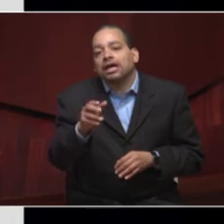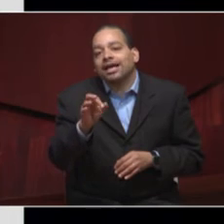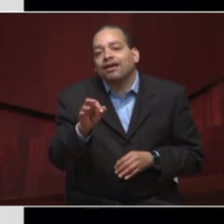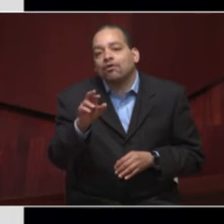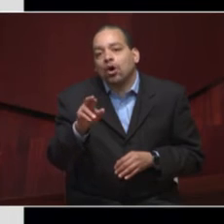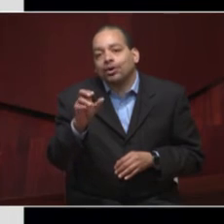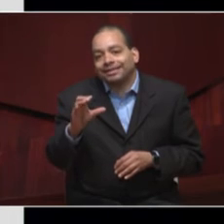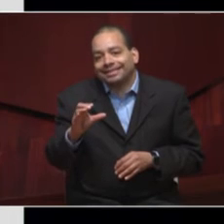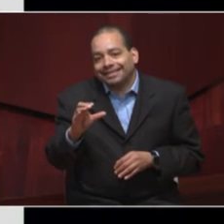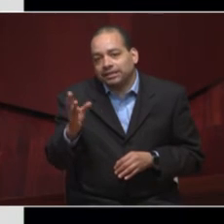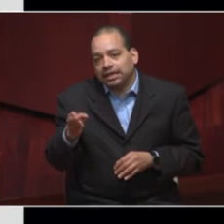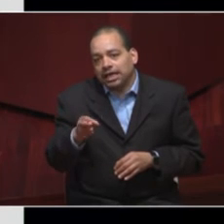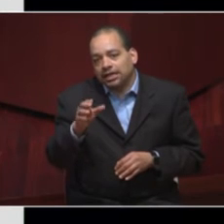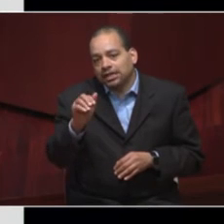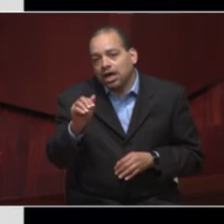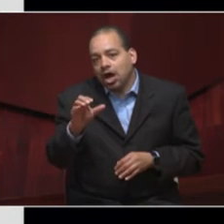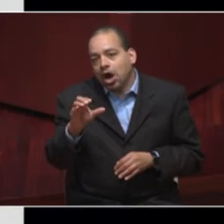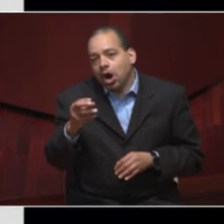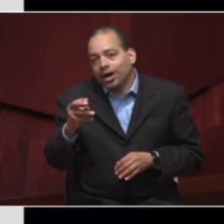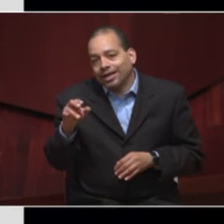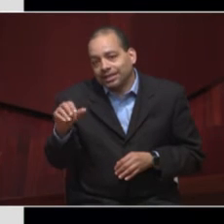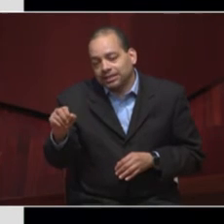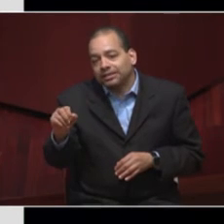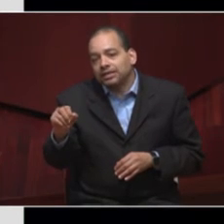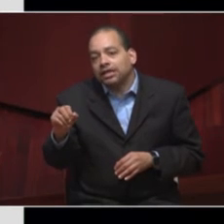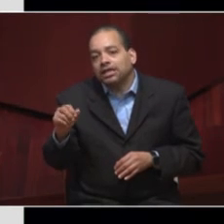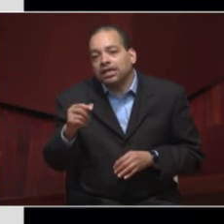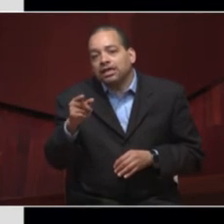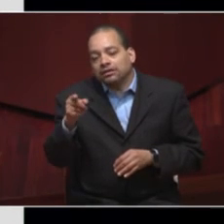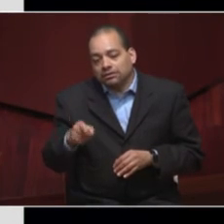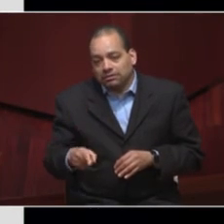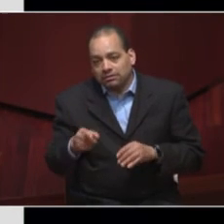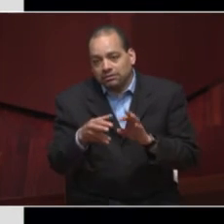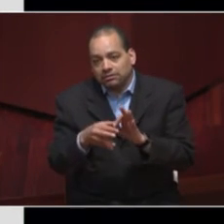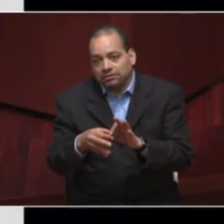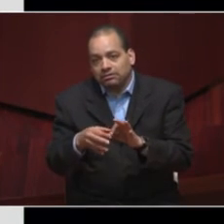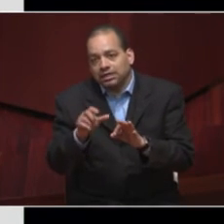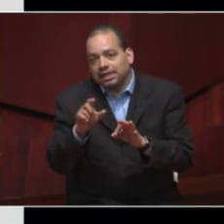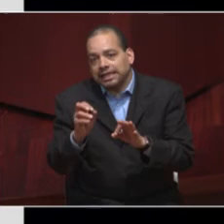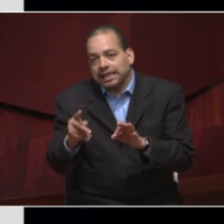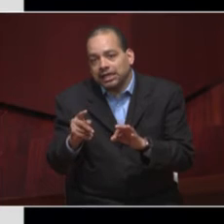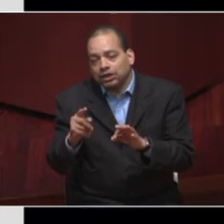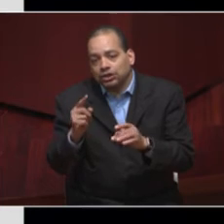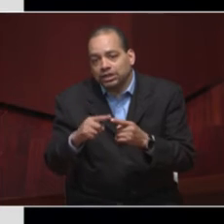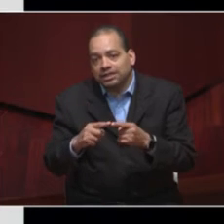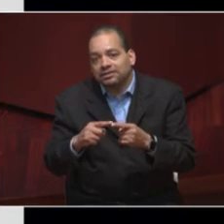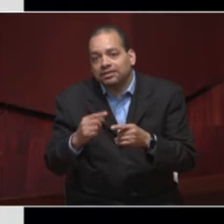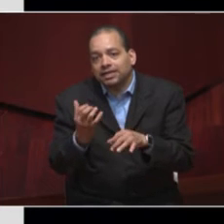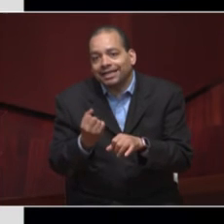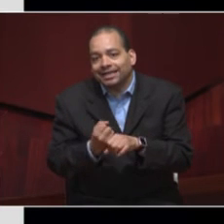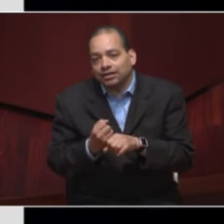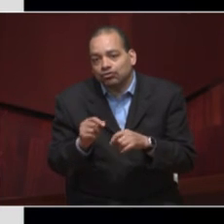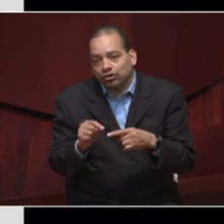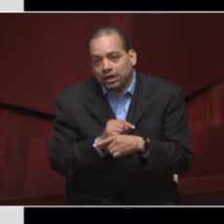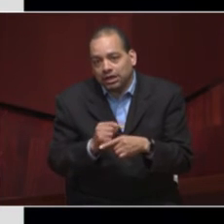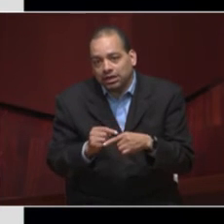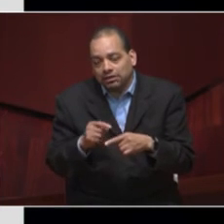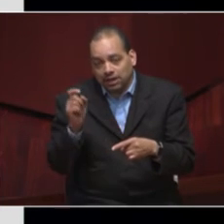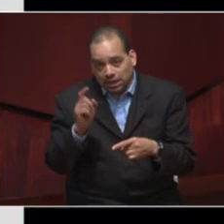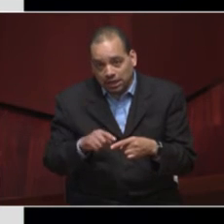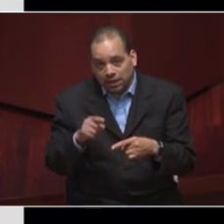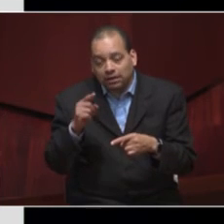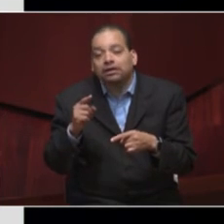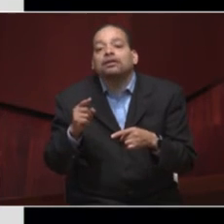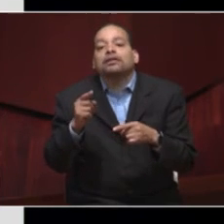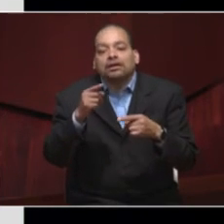www.archives.gov/frc/ARCIS, and then you click the Get Training link, and from there you have access to all of the training materials that we've ever posted